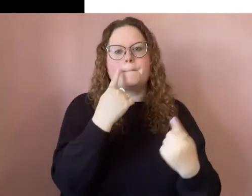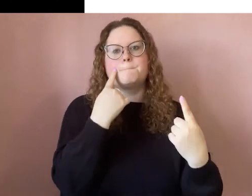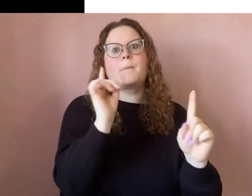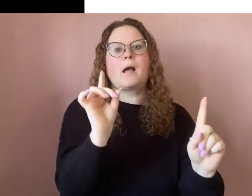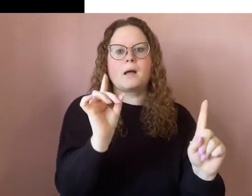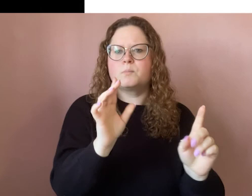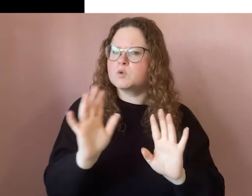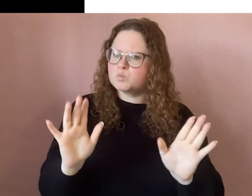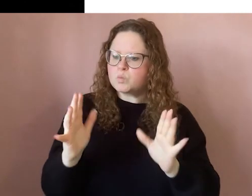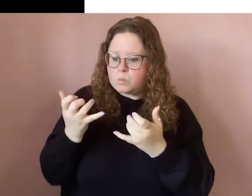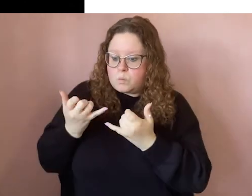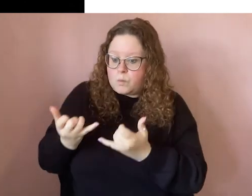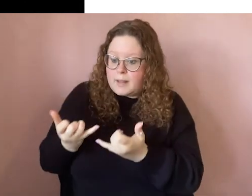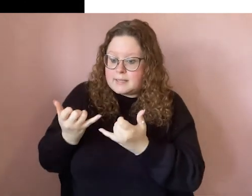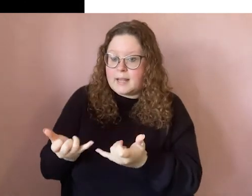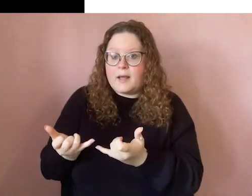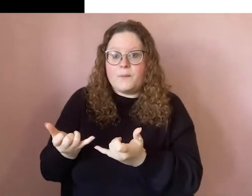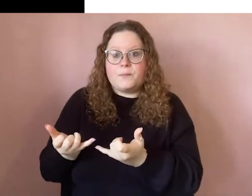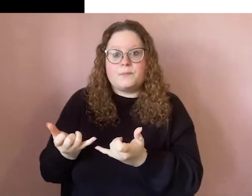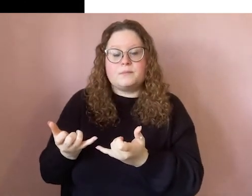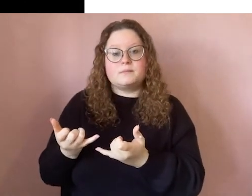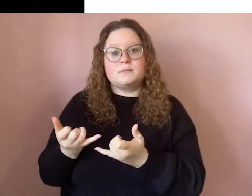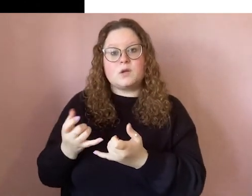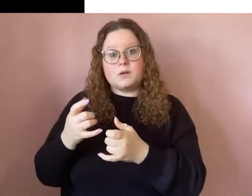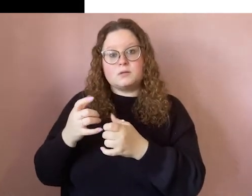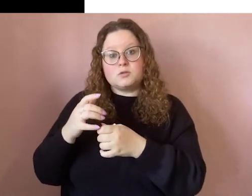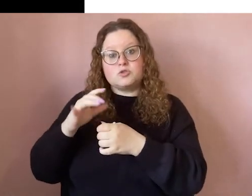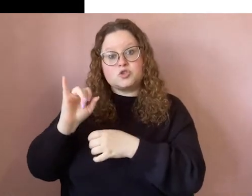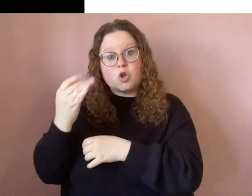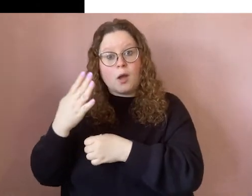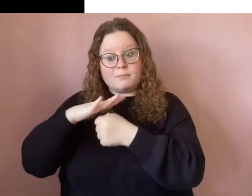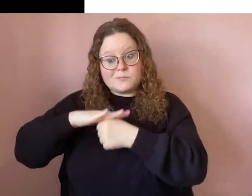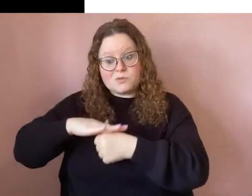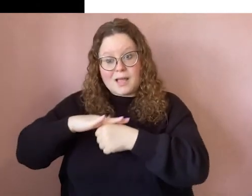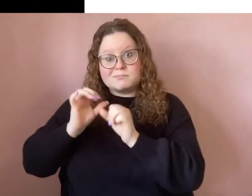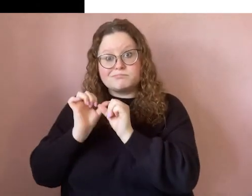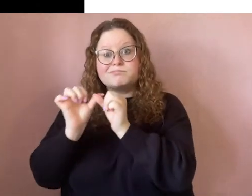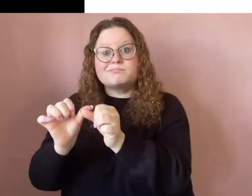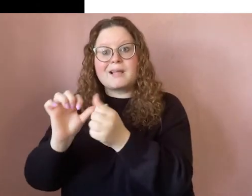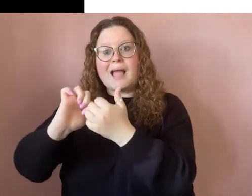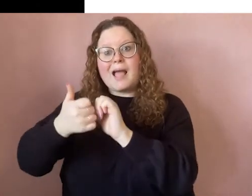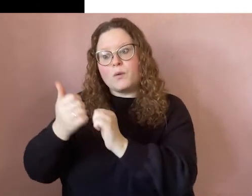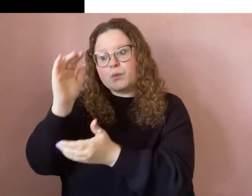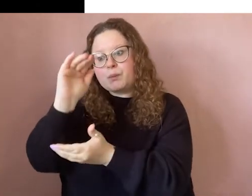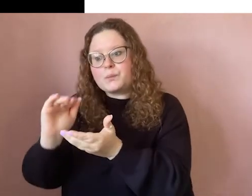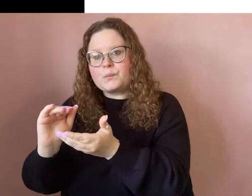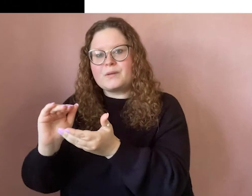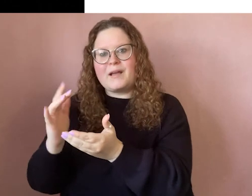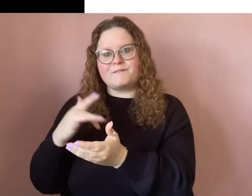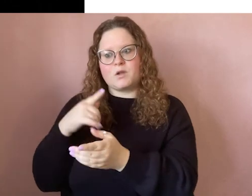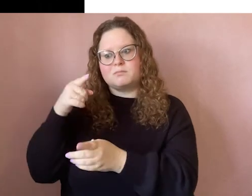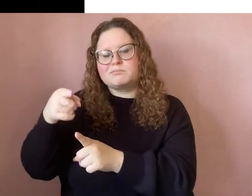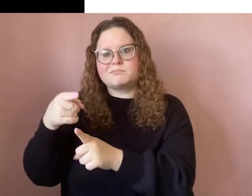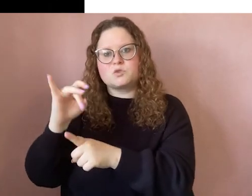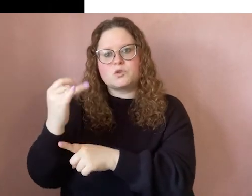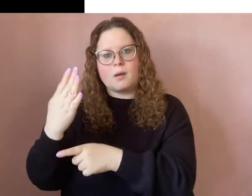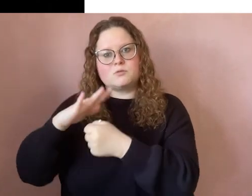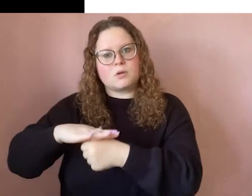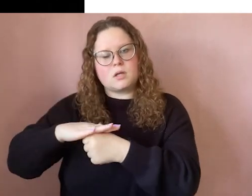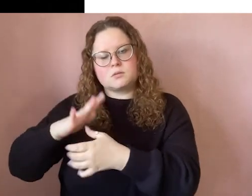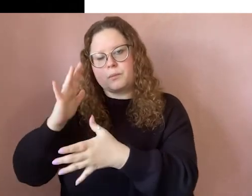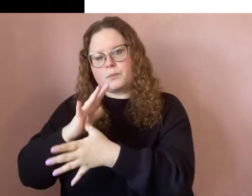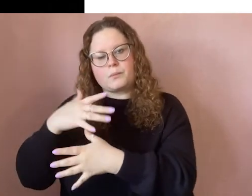look at it as almost a nutritional thing, that we have to make sure that we have enough social nutrients taken from